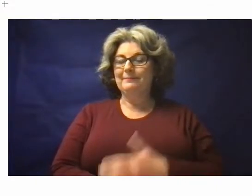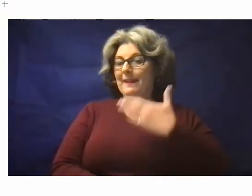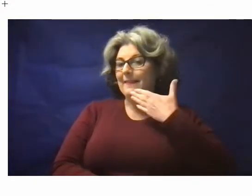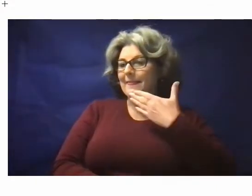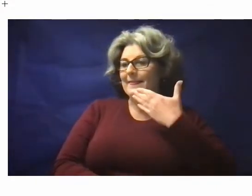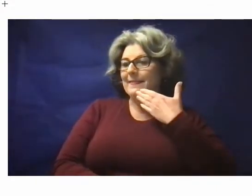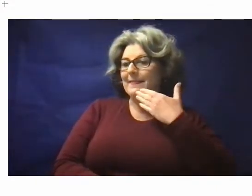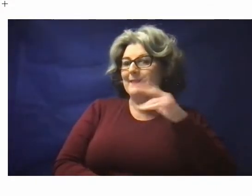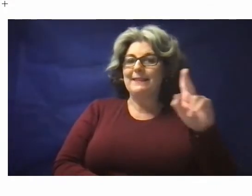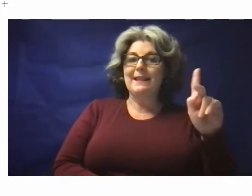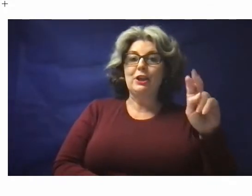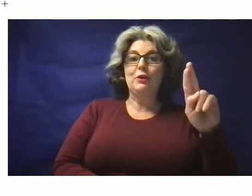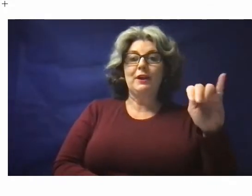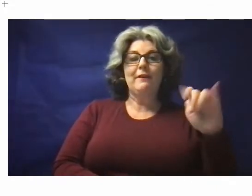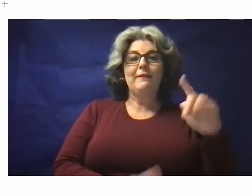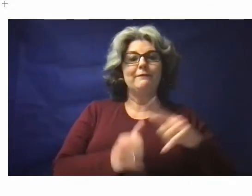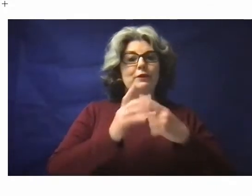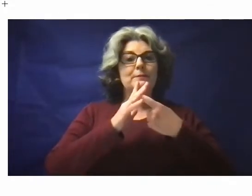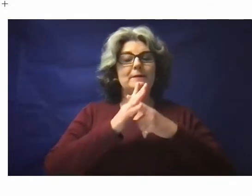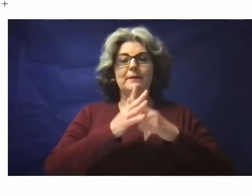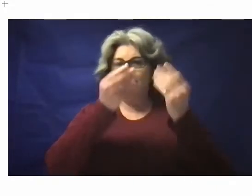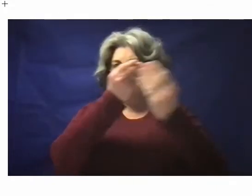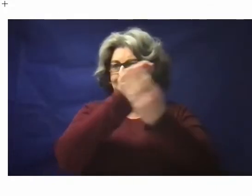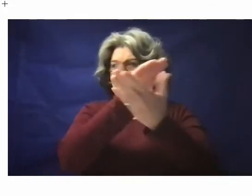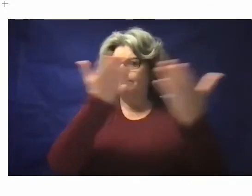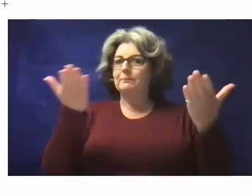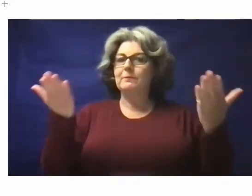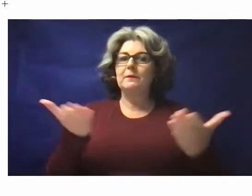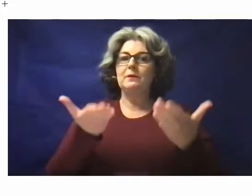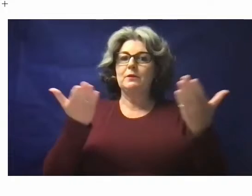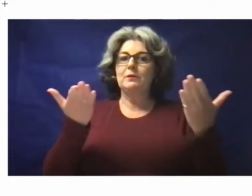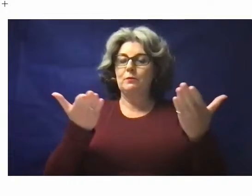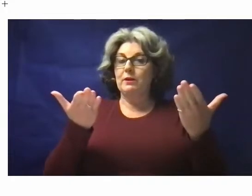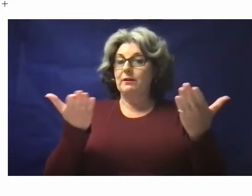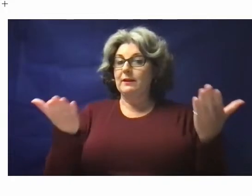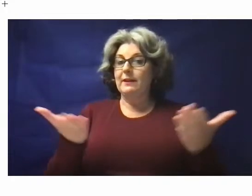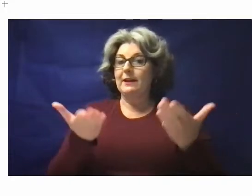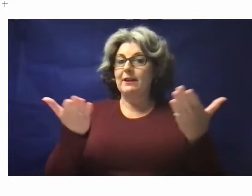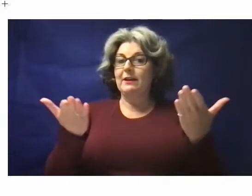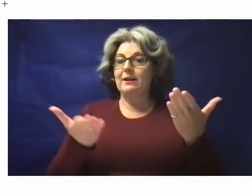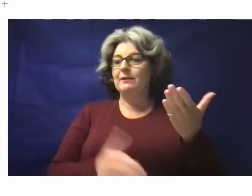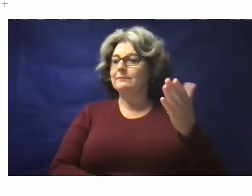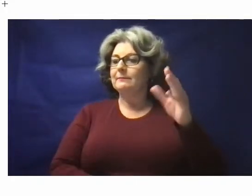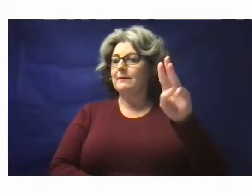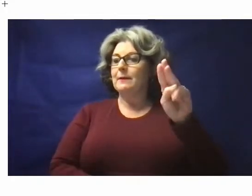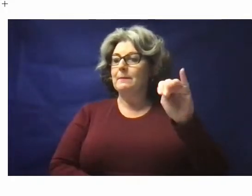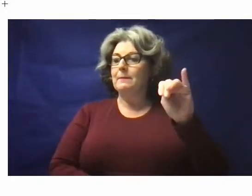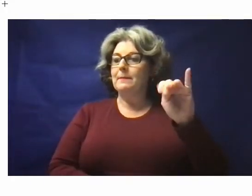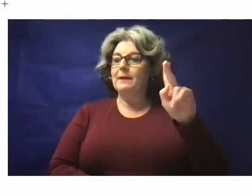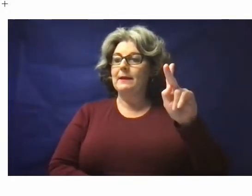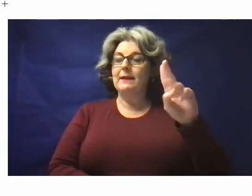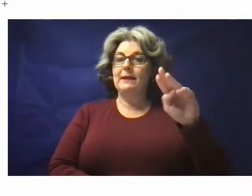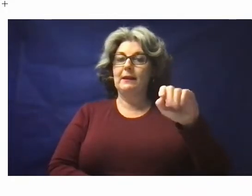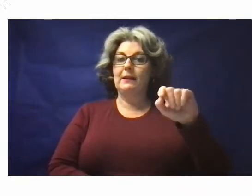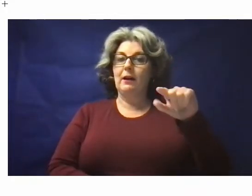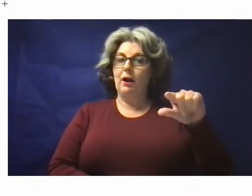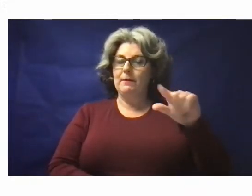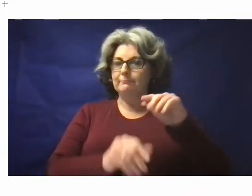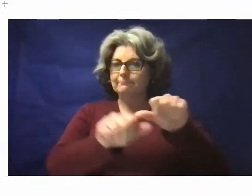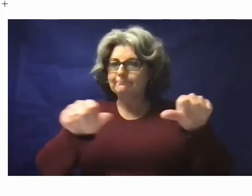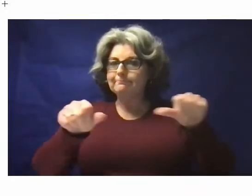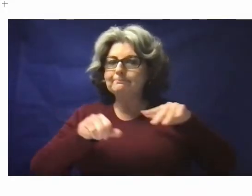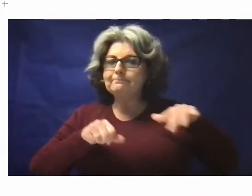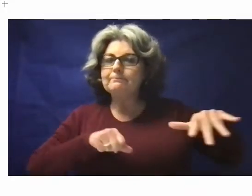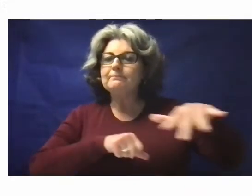Uh, I would like to begin by acknowledging that we are speaking to you from the Mi'kma'ki, the ancestral and unceded territory of the Mi'kmaq